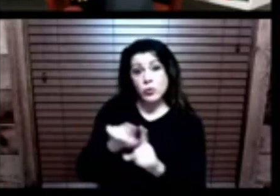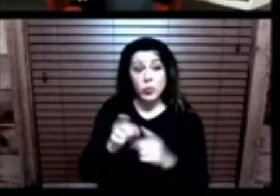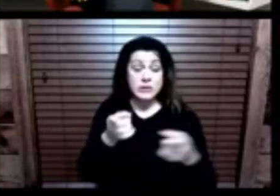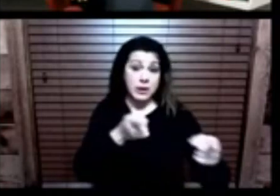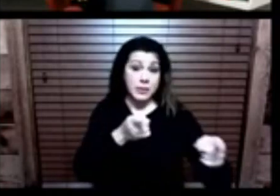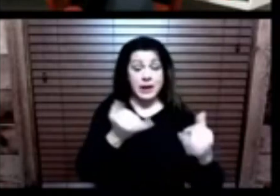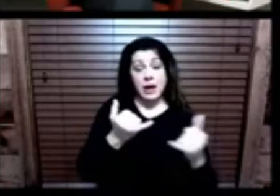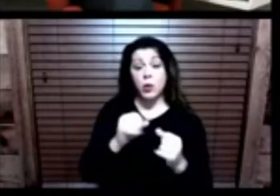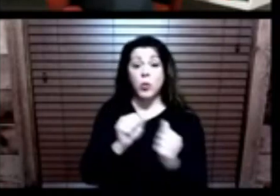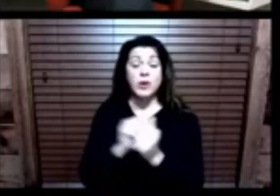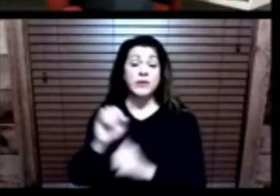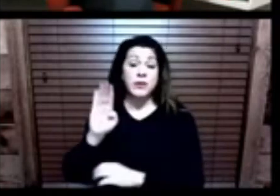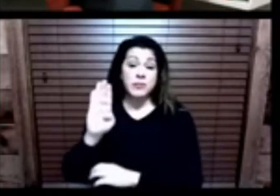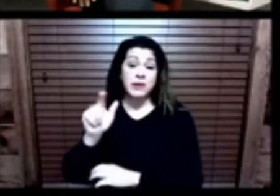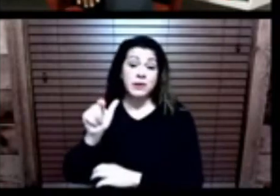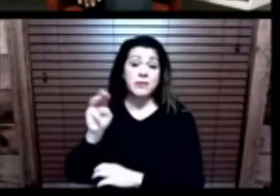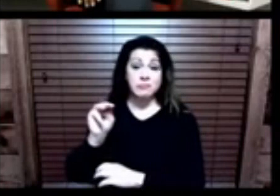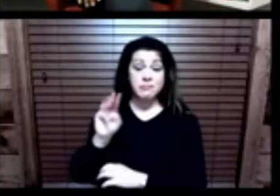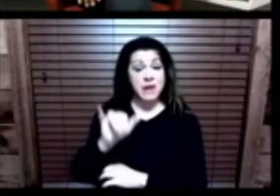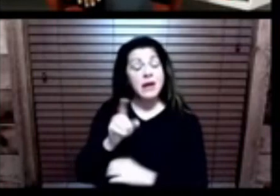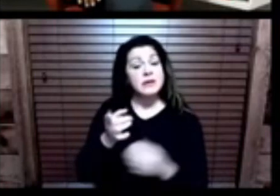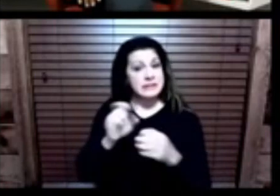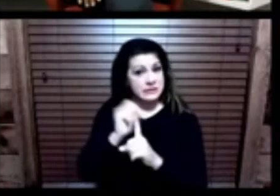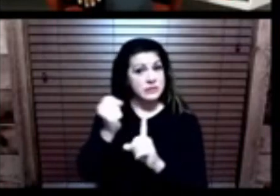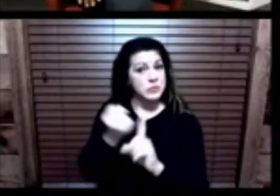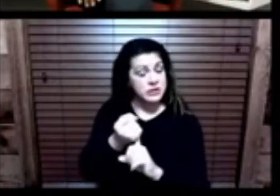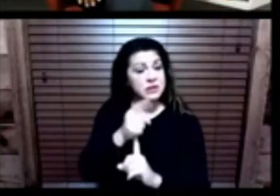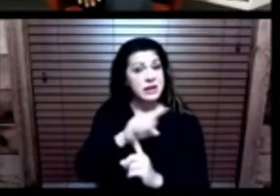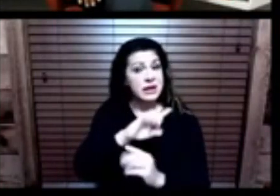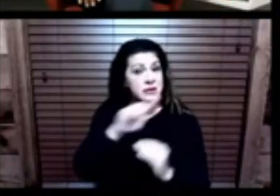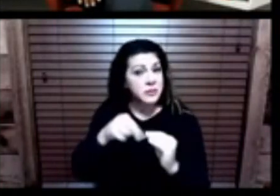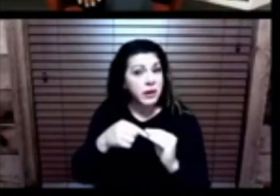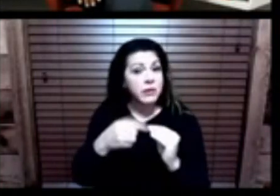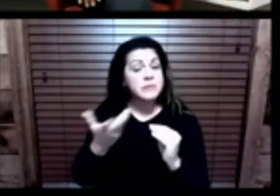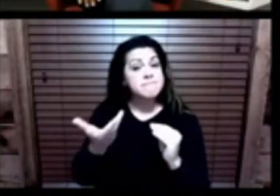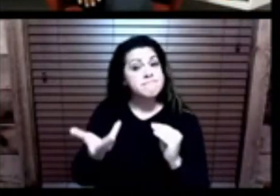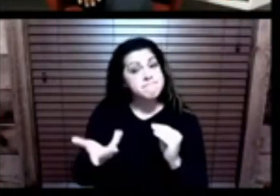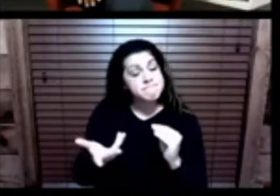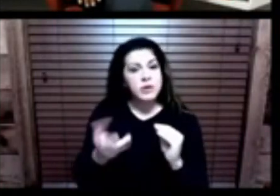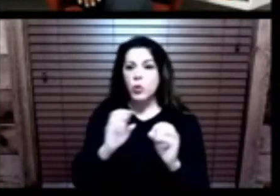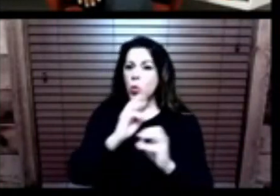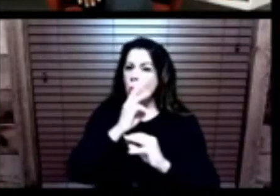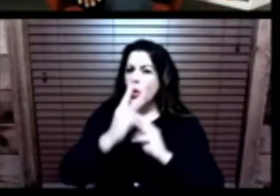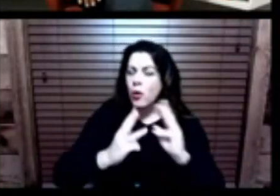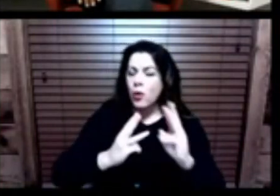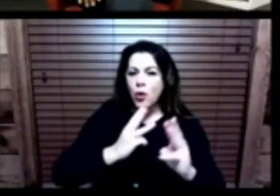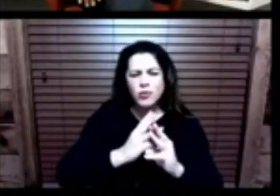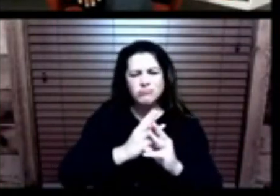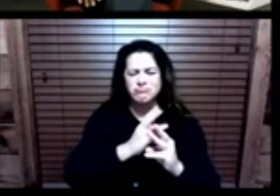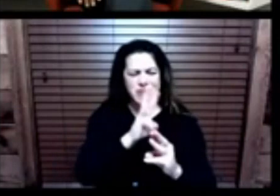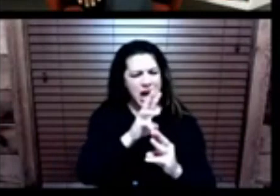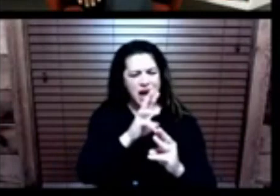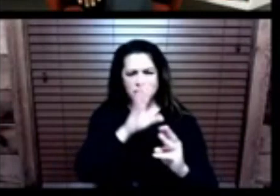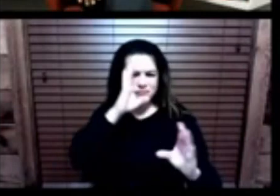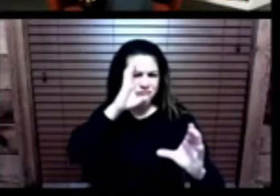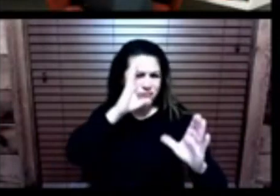Black Lives Matter situation. And it's about the whole world is into that. And the